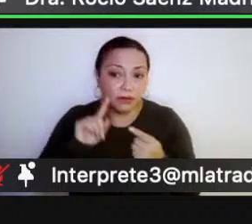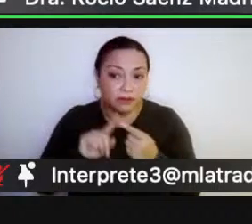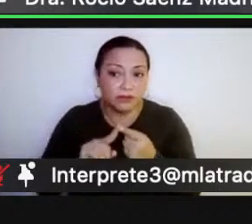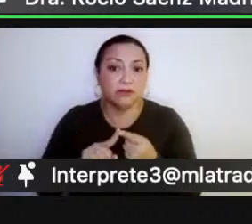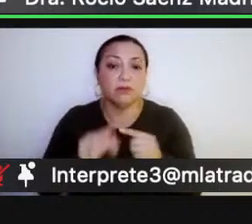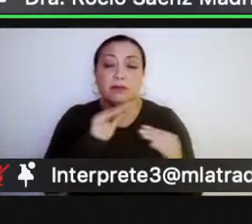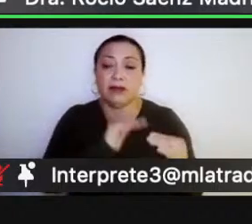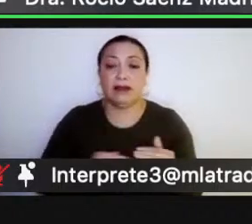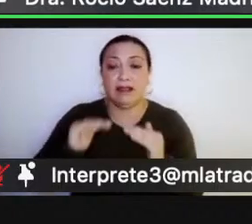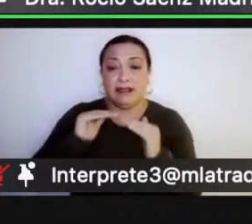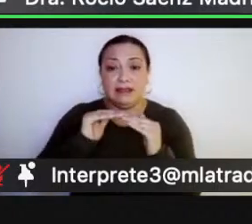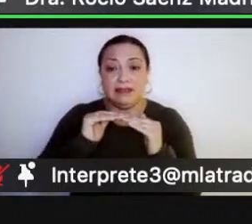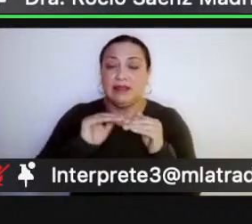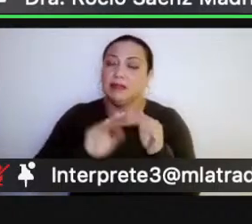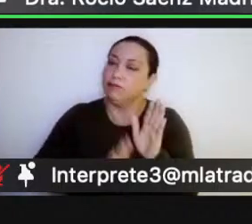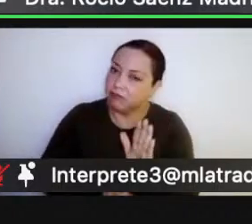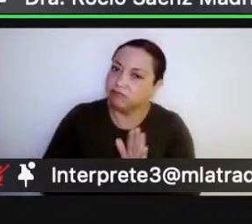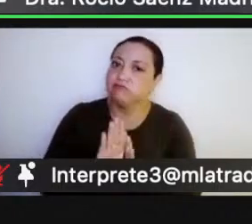the basic